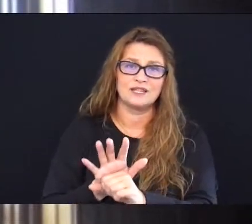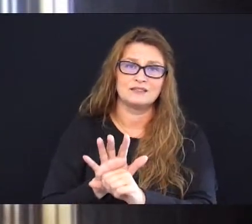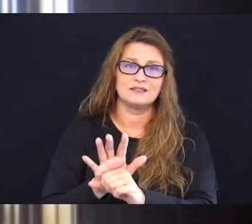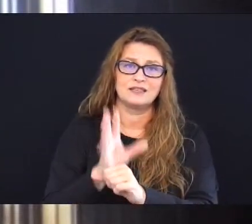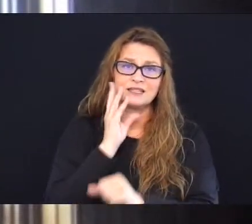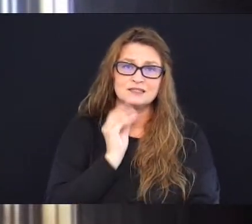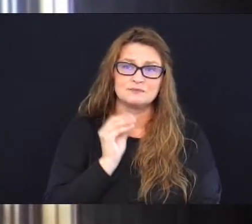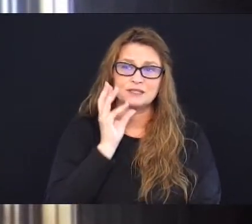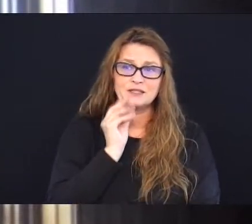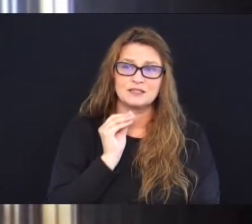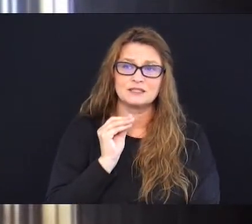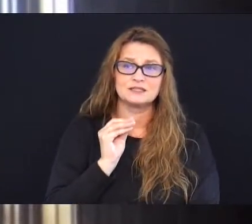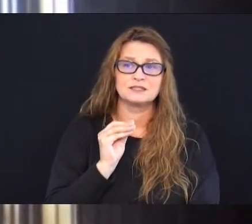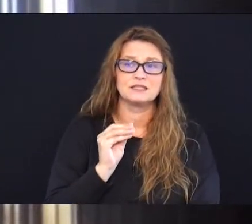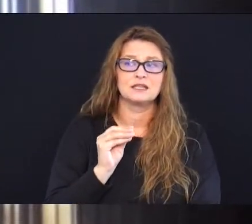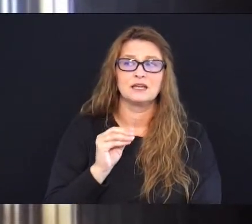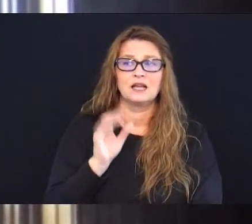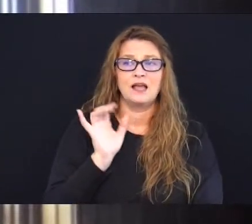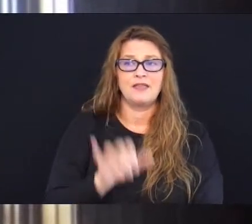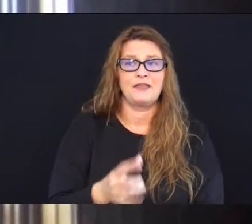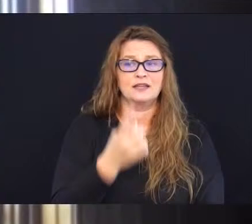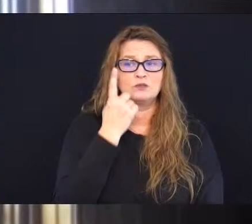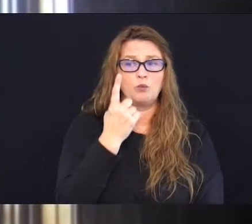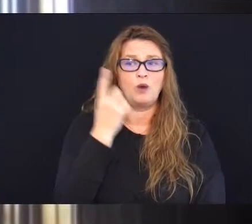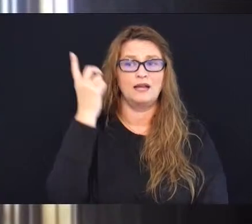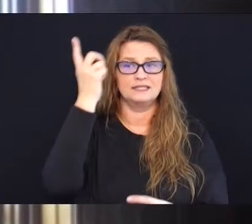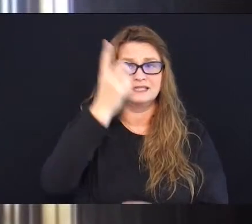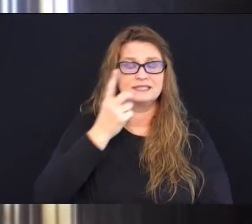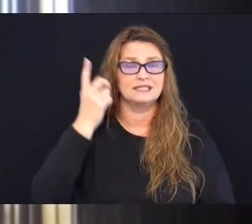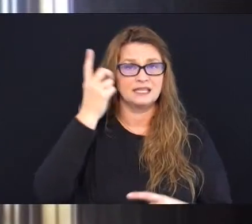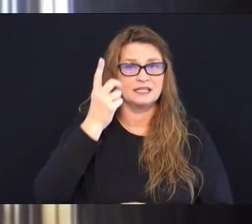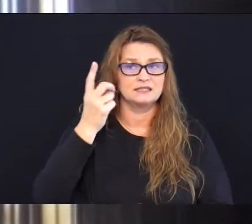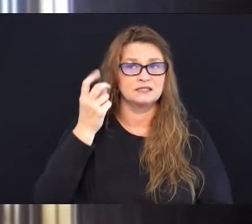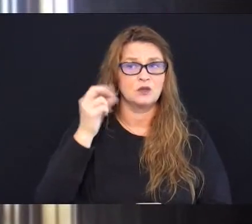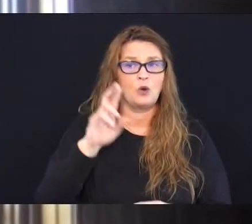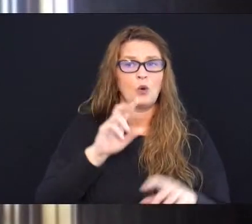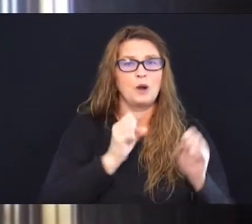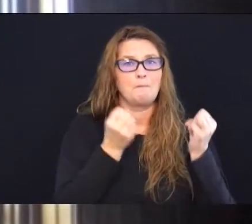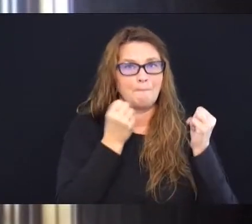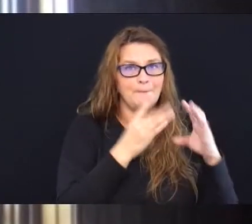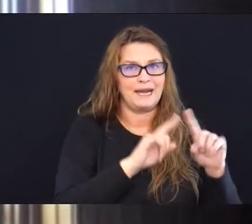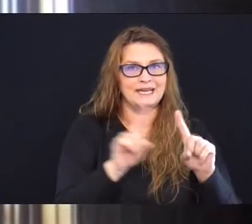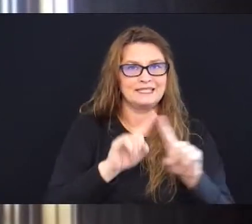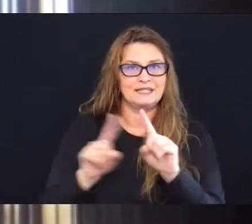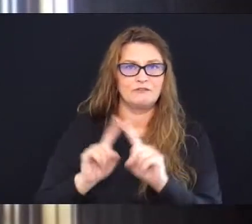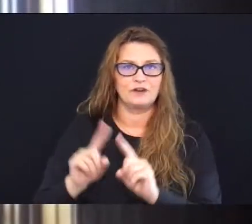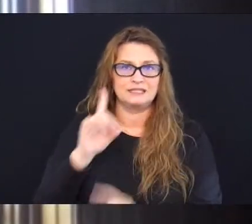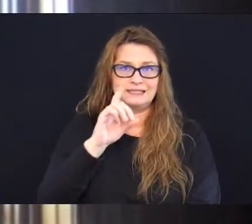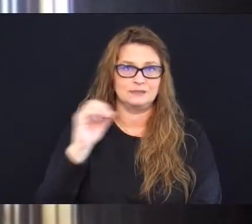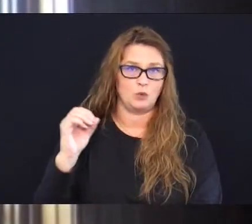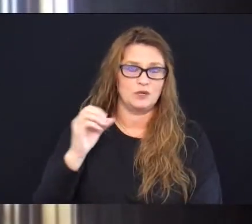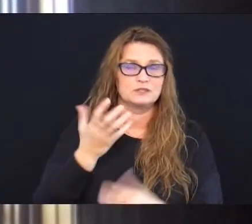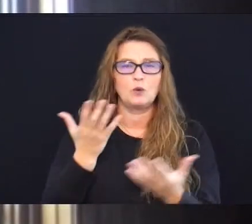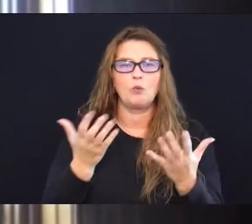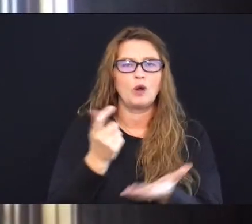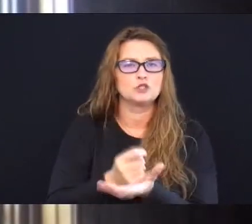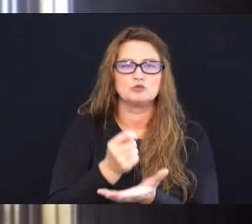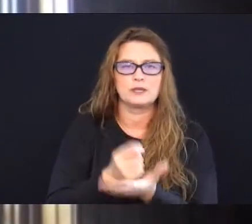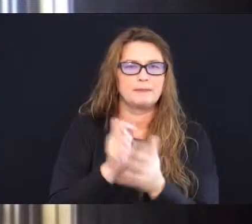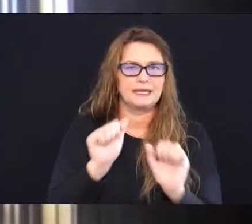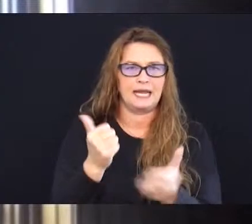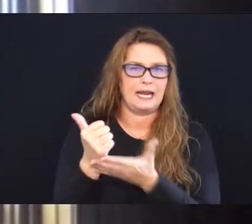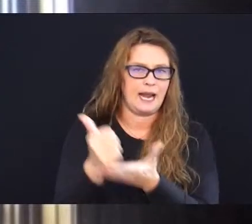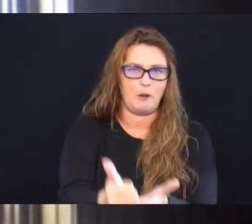to define whether this is one disease or a series of disorders, and then what treatment can be done. As I